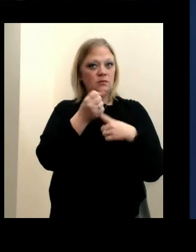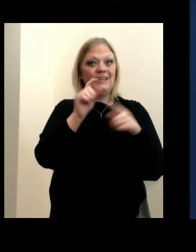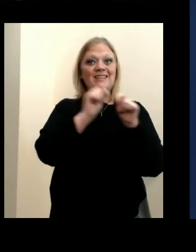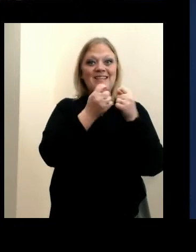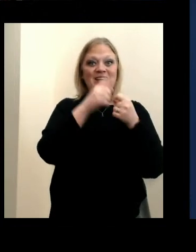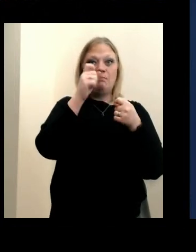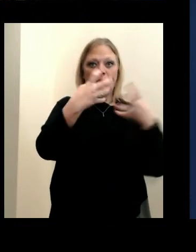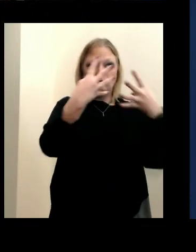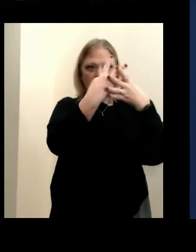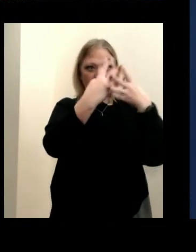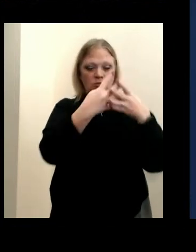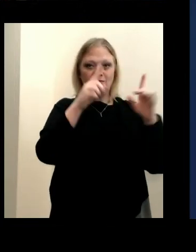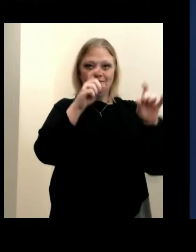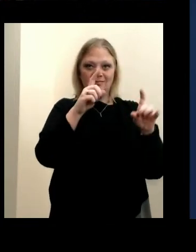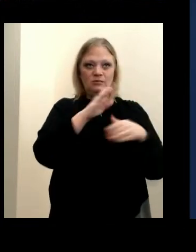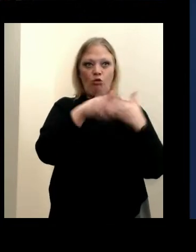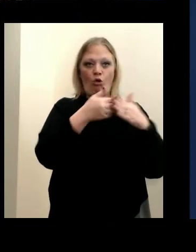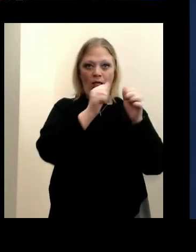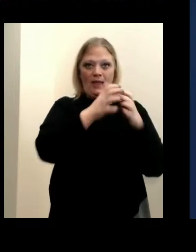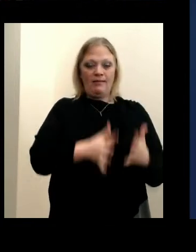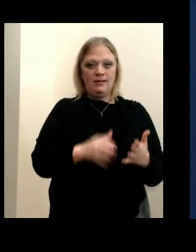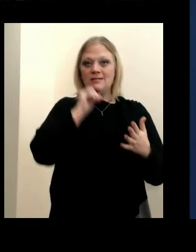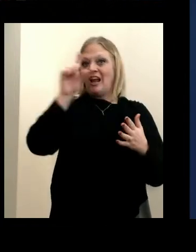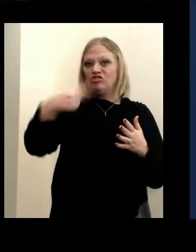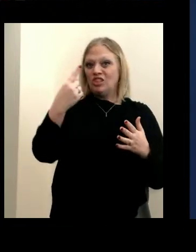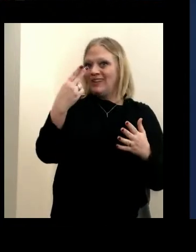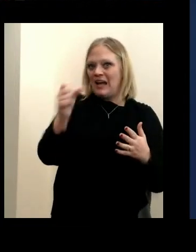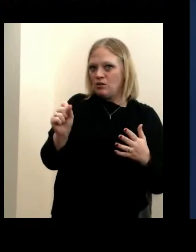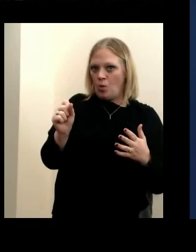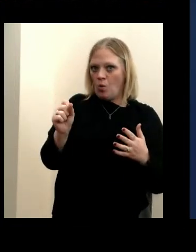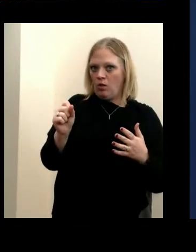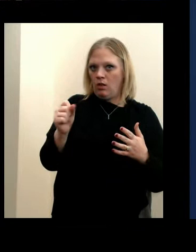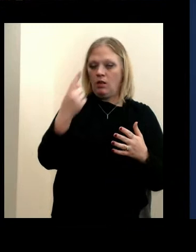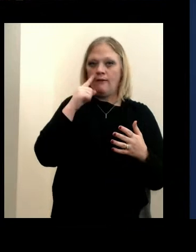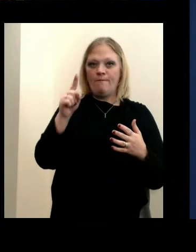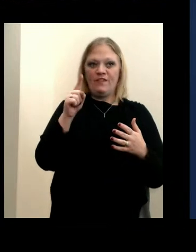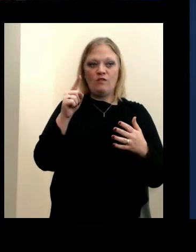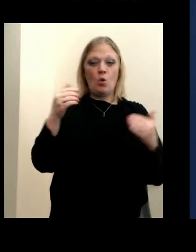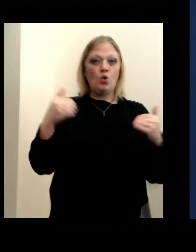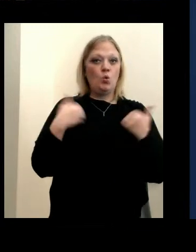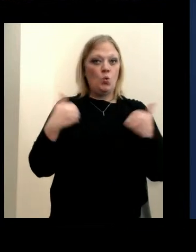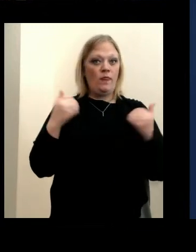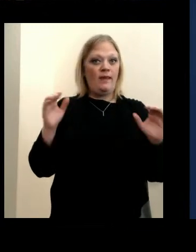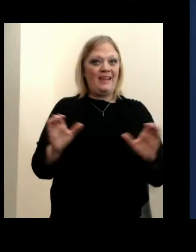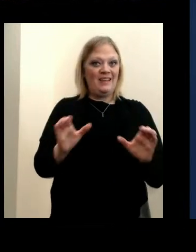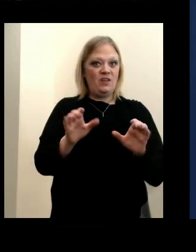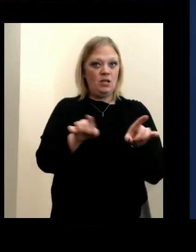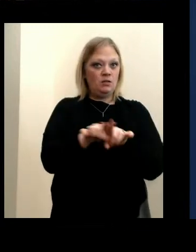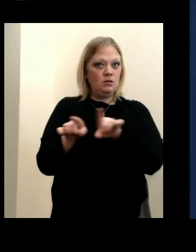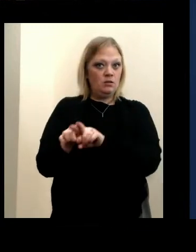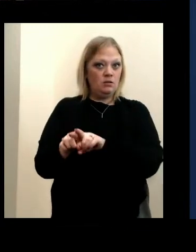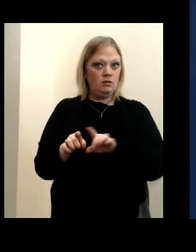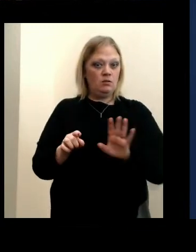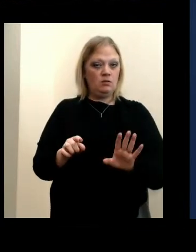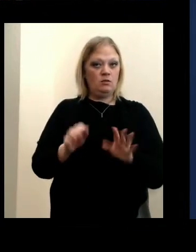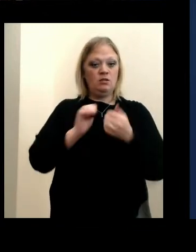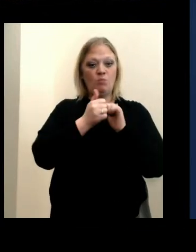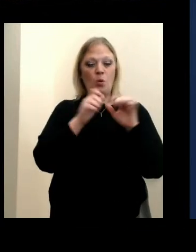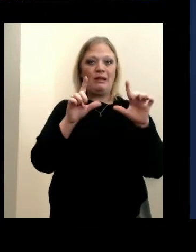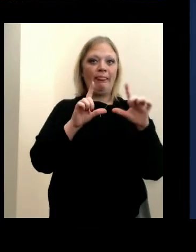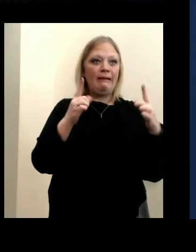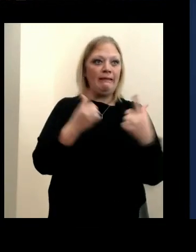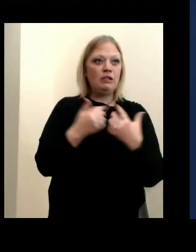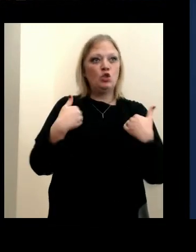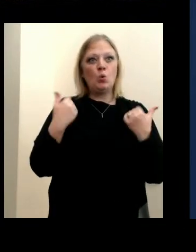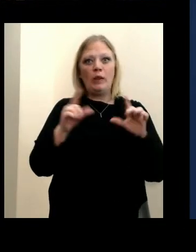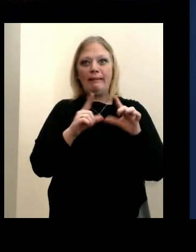athletes. And I want to note that this is not just for high school sports, it's also for youth activities as well. So sports leagues, youth